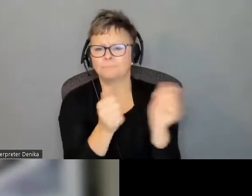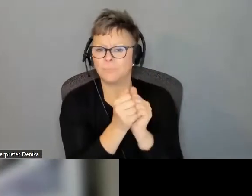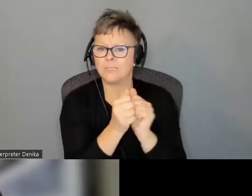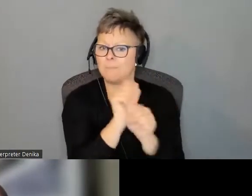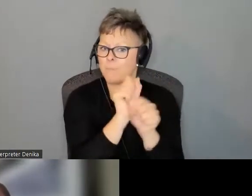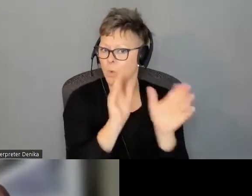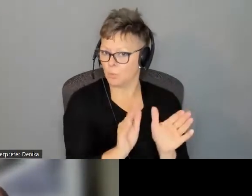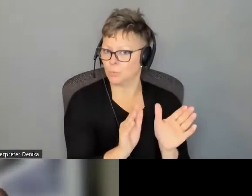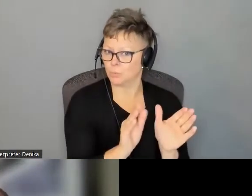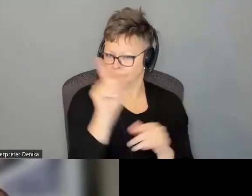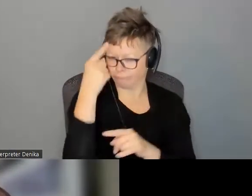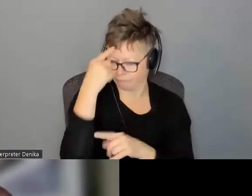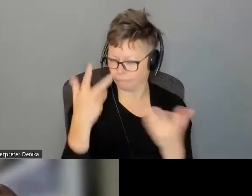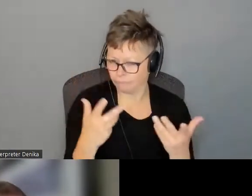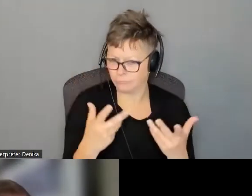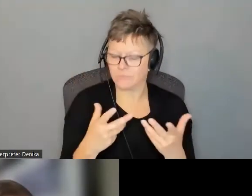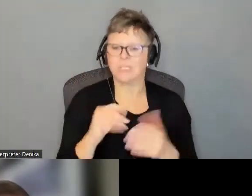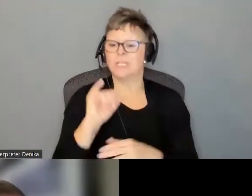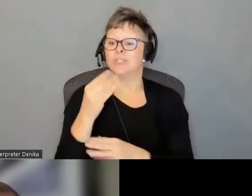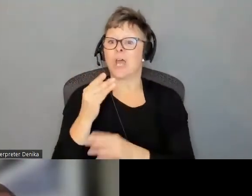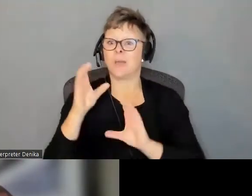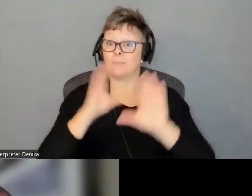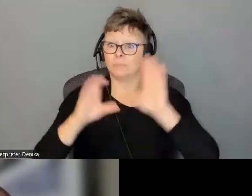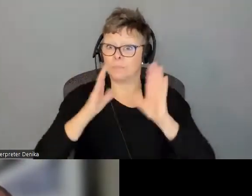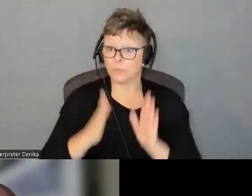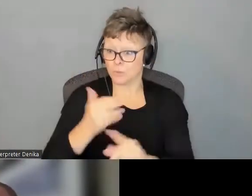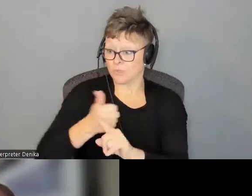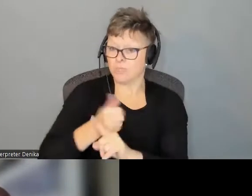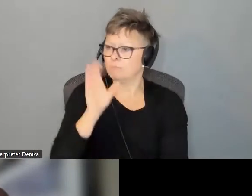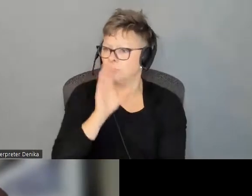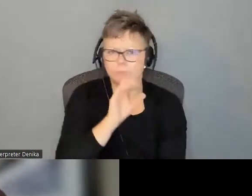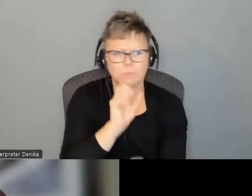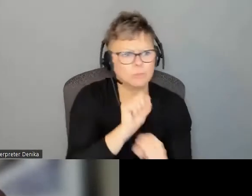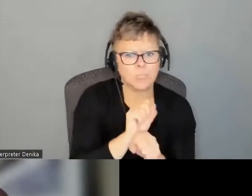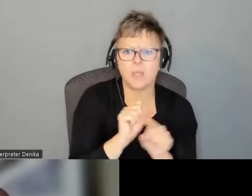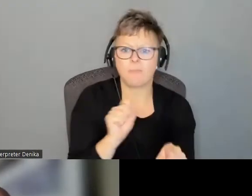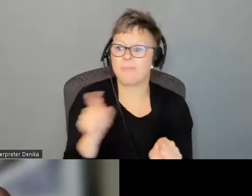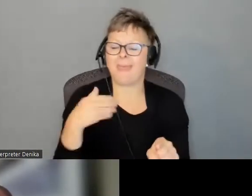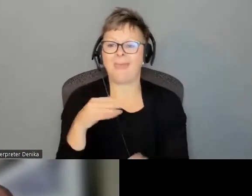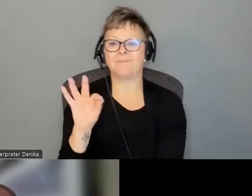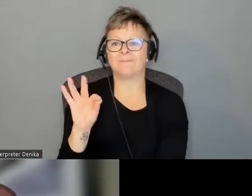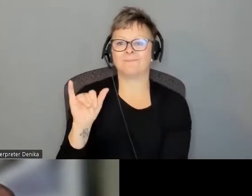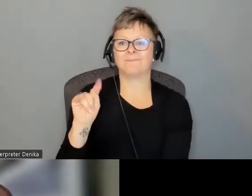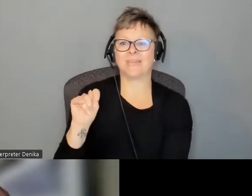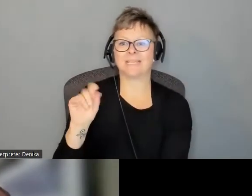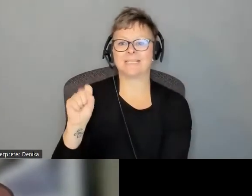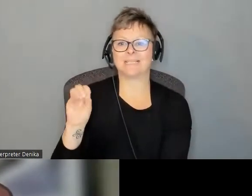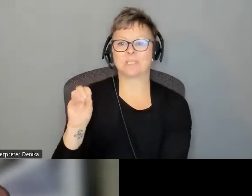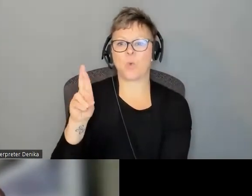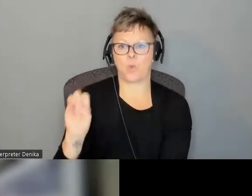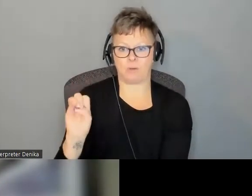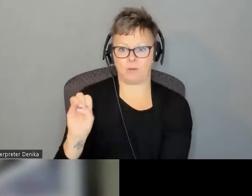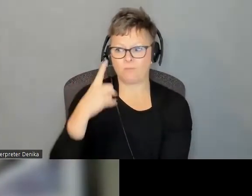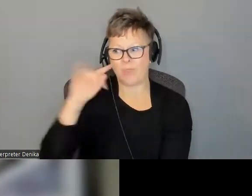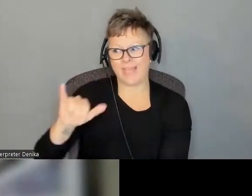to take this assessment. And what that tool does is then it gives them a fit score against the job. So if an employer is looking